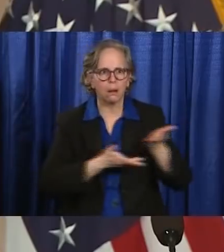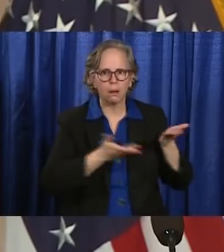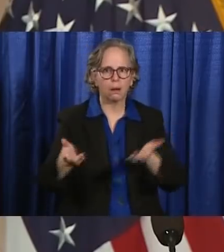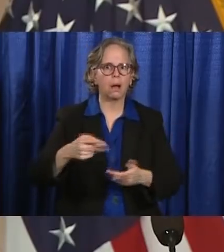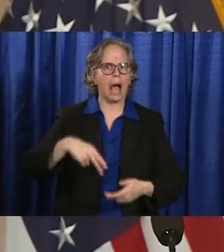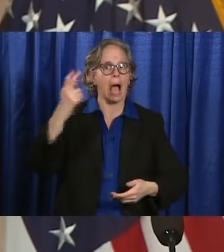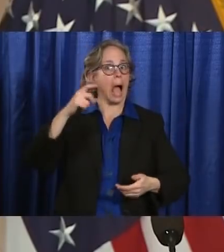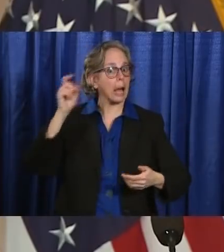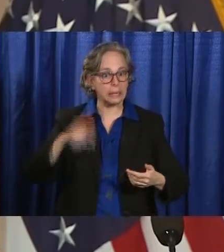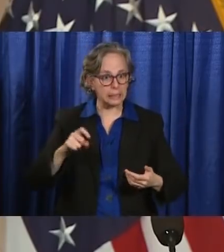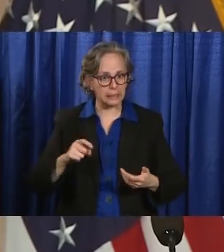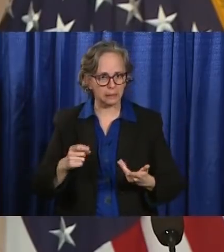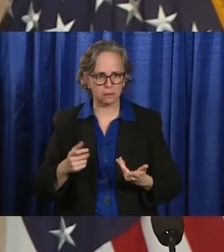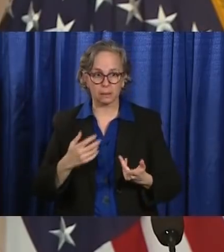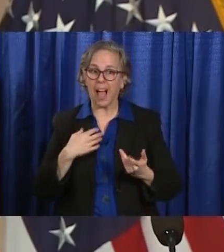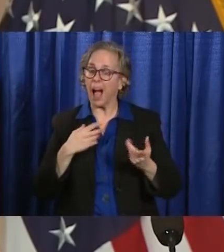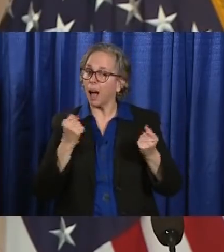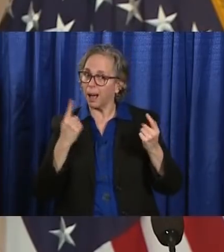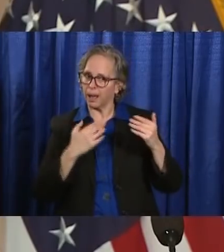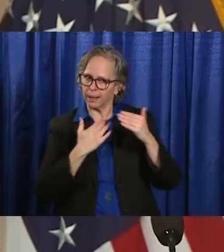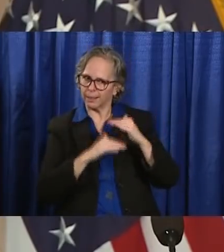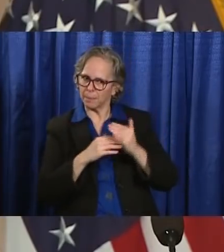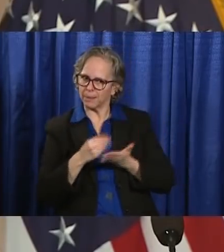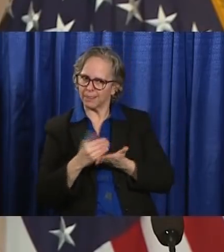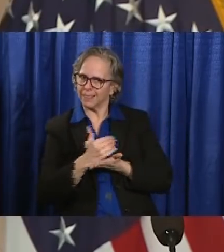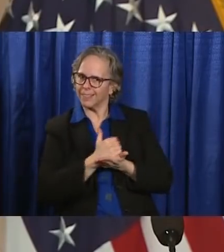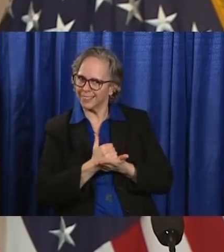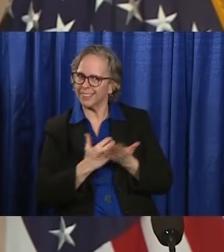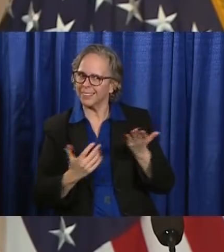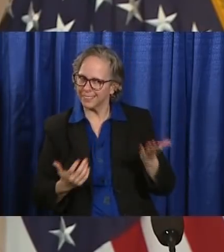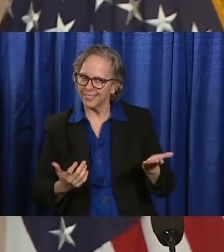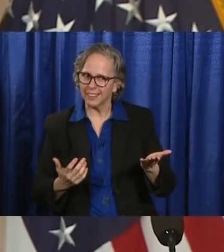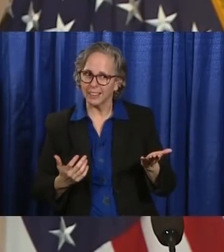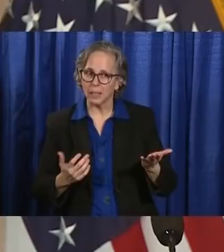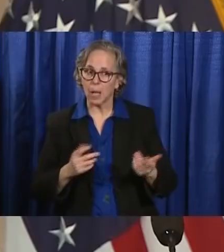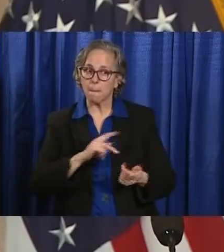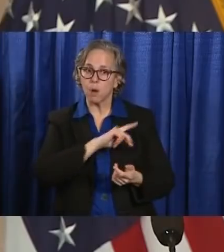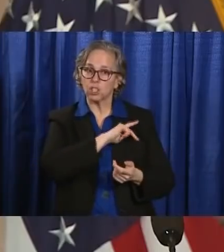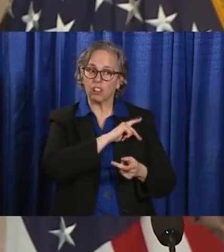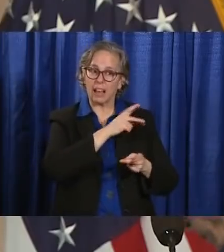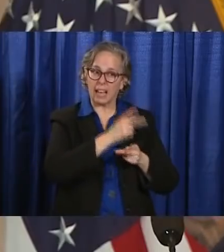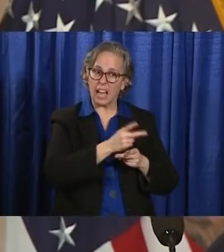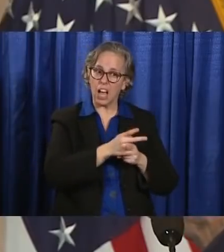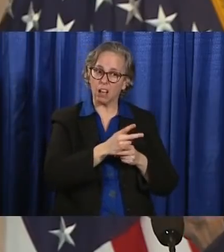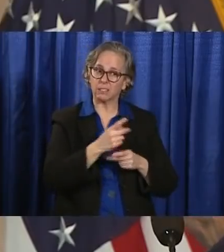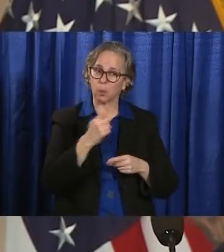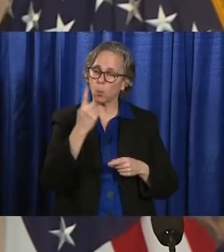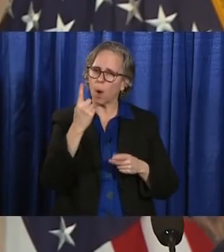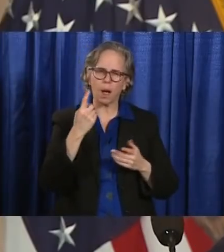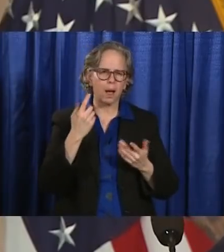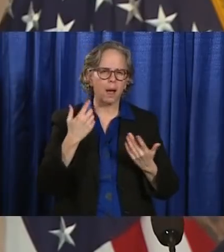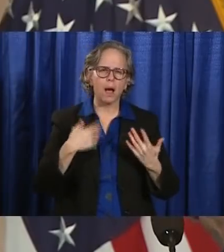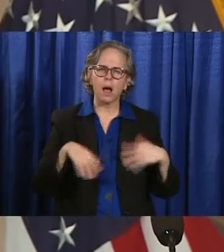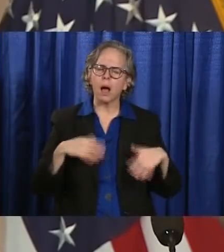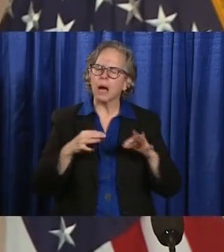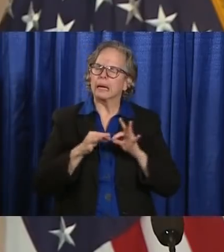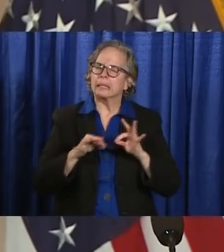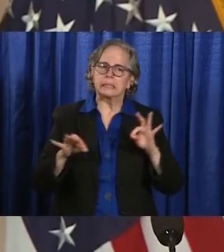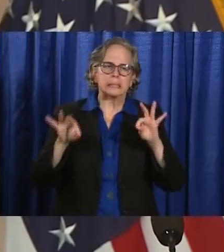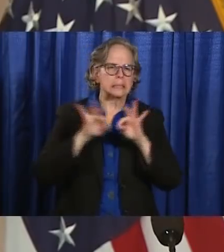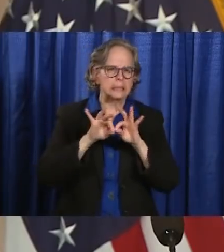limited income. Personal care remains one of the most critical and most requested services we have during this